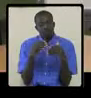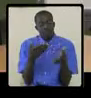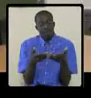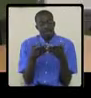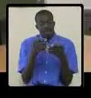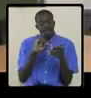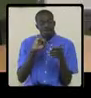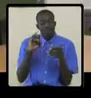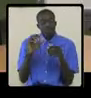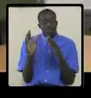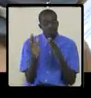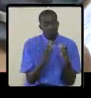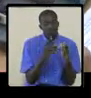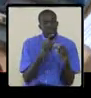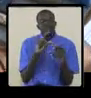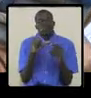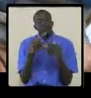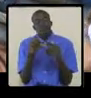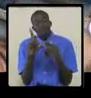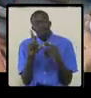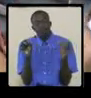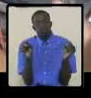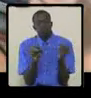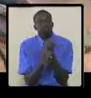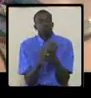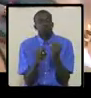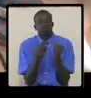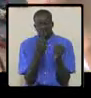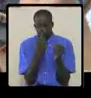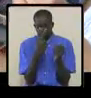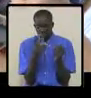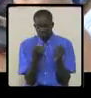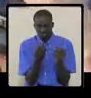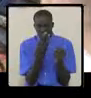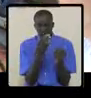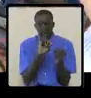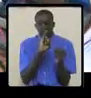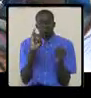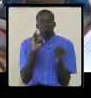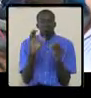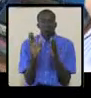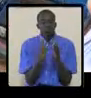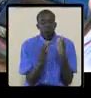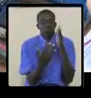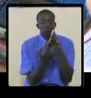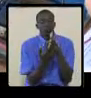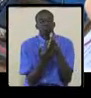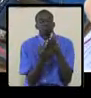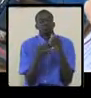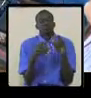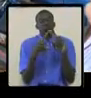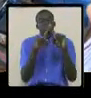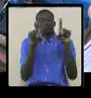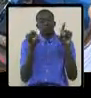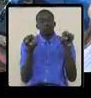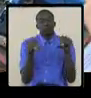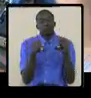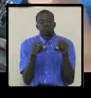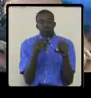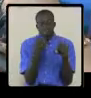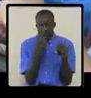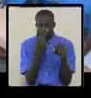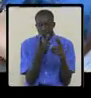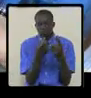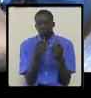it, making the light bulb glow. Let's see the amount of current running through the circuit from the ammeter.